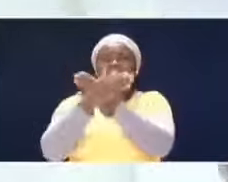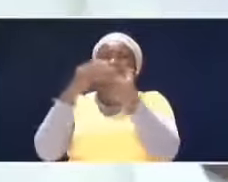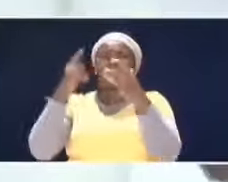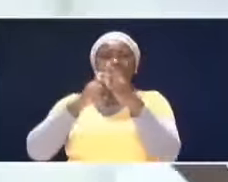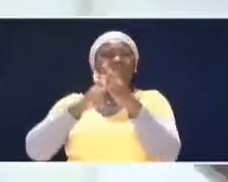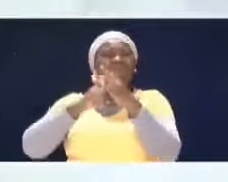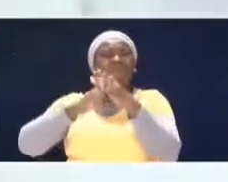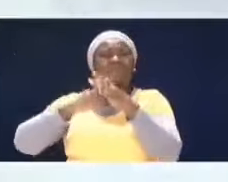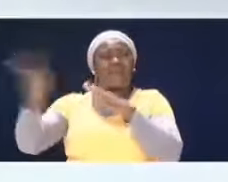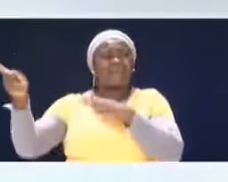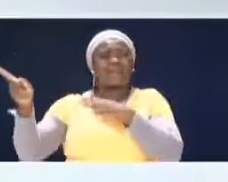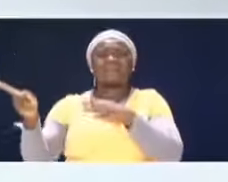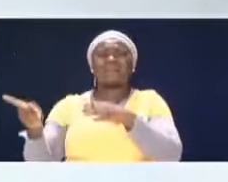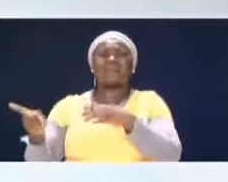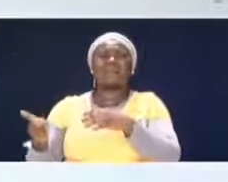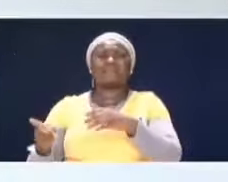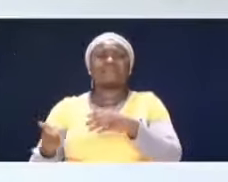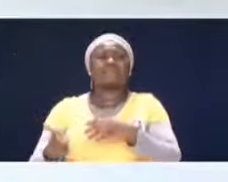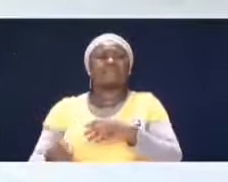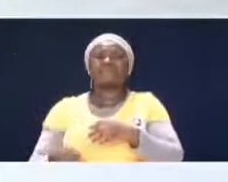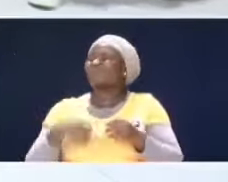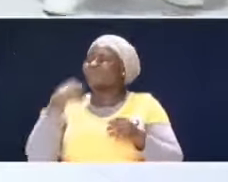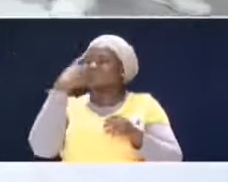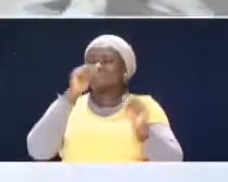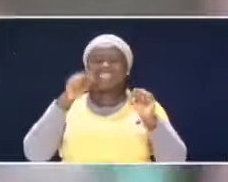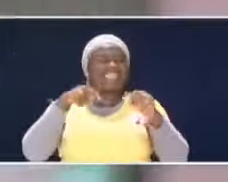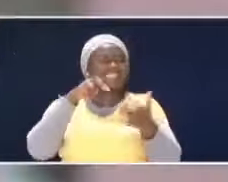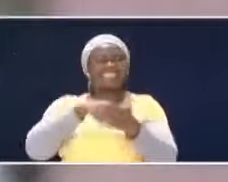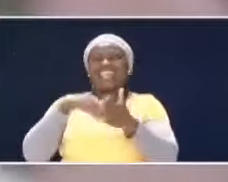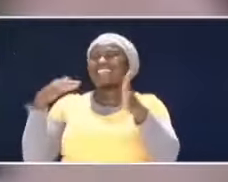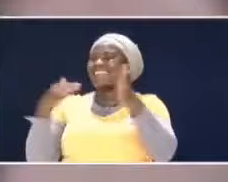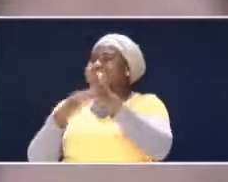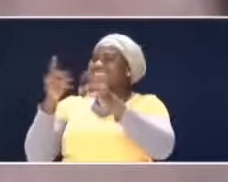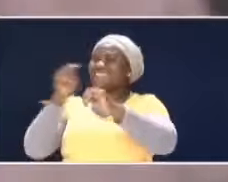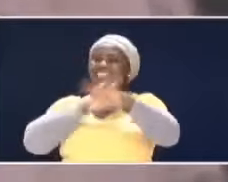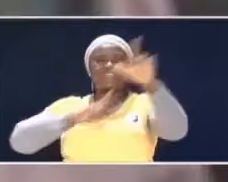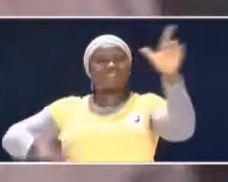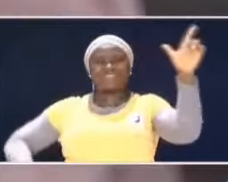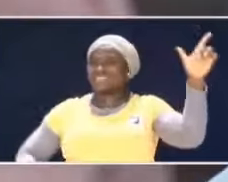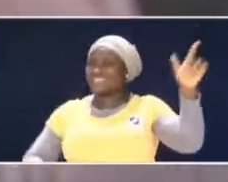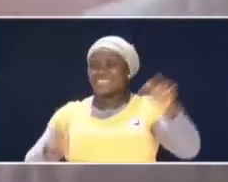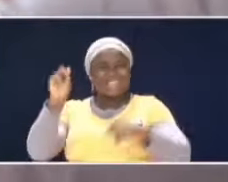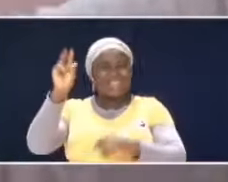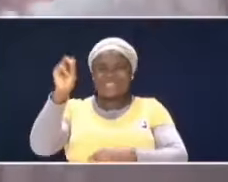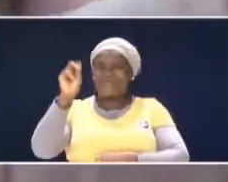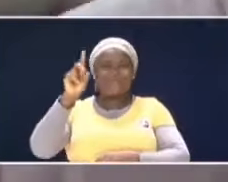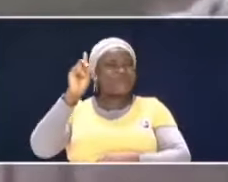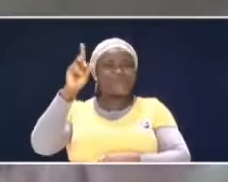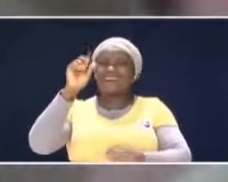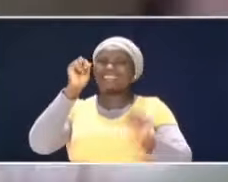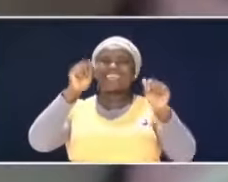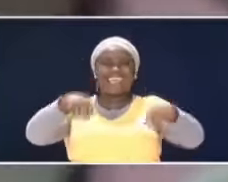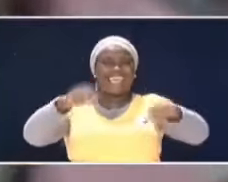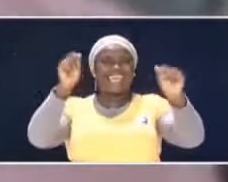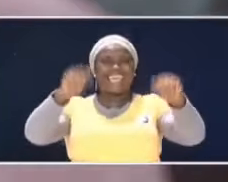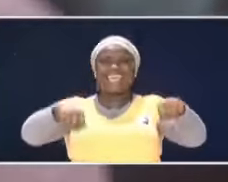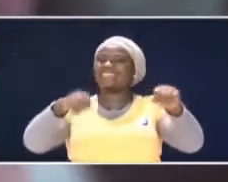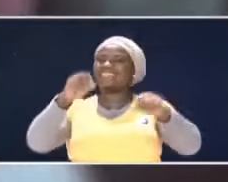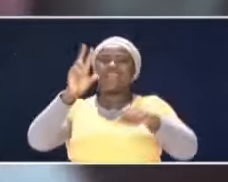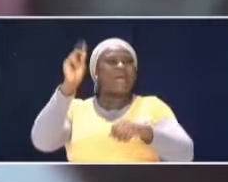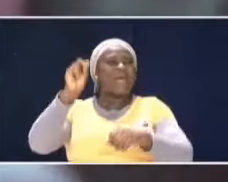Okoko Parada, who can stand against the Lord? No one can,